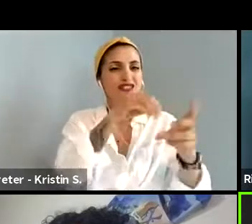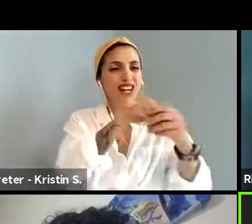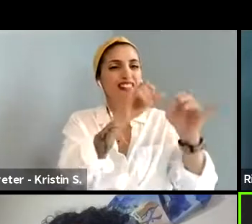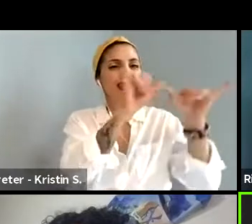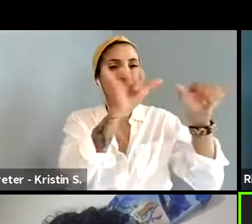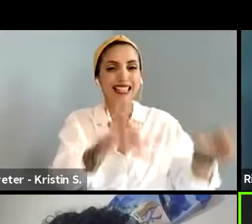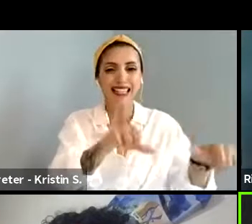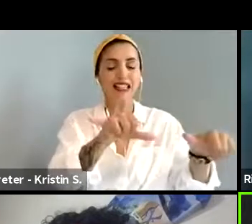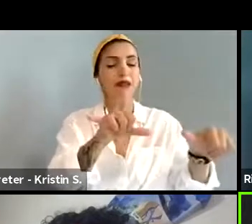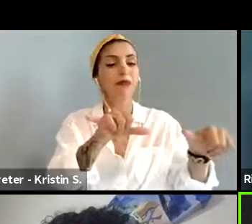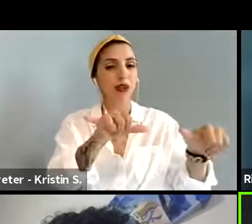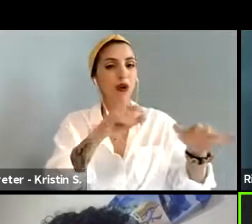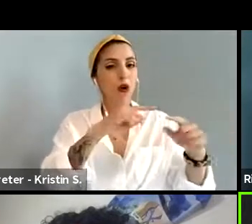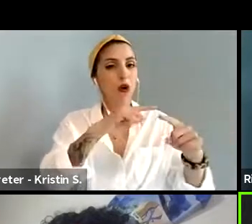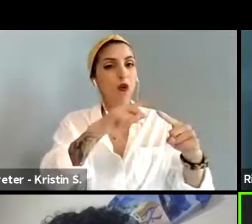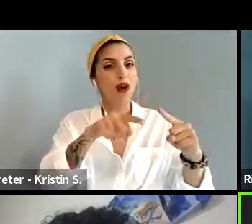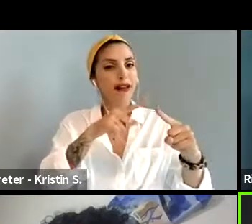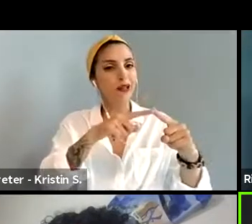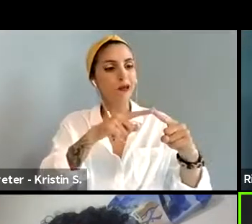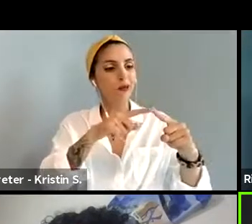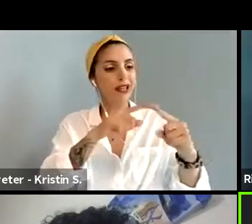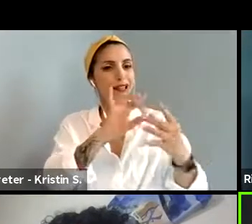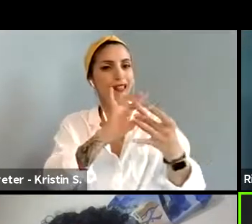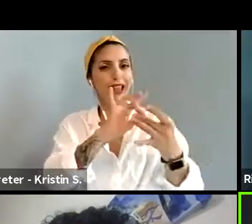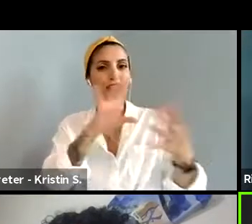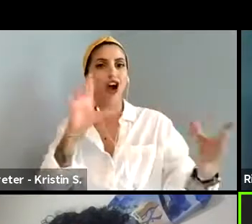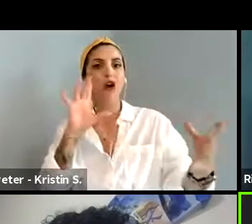Definitely. Maybe we should just be.